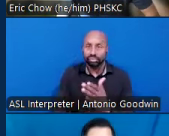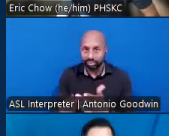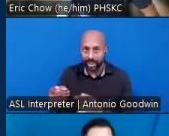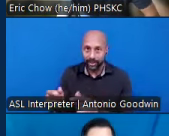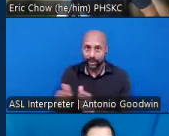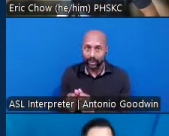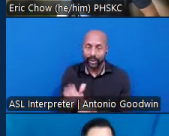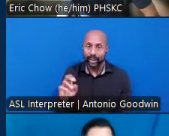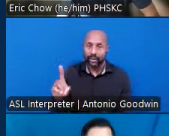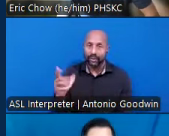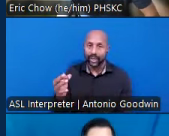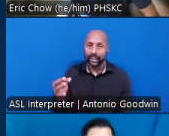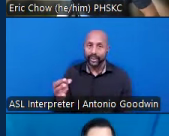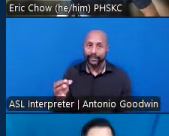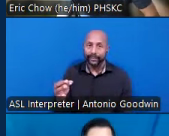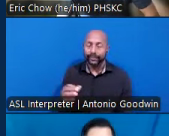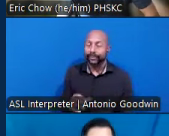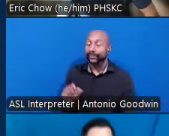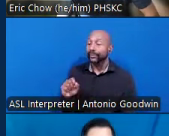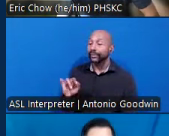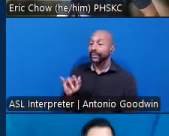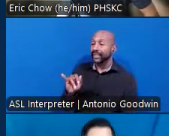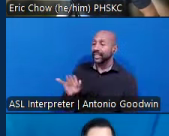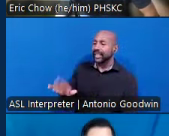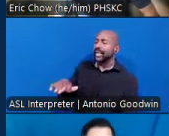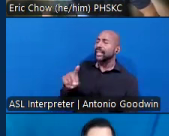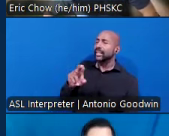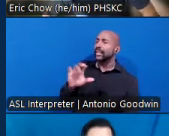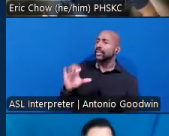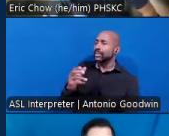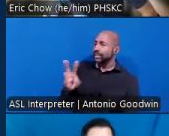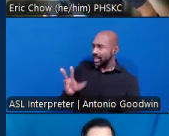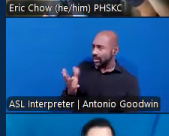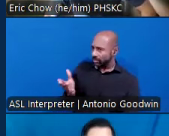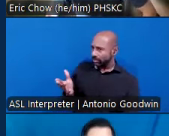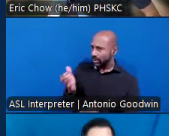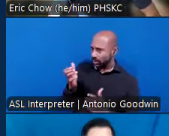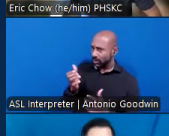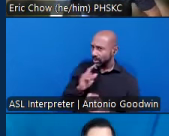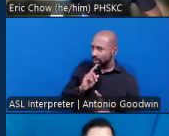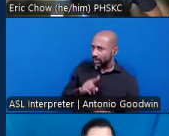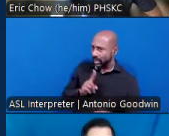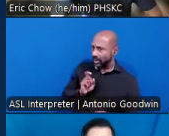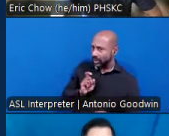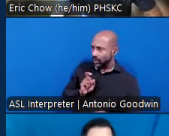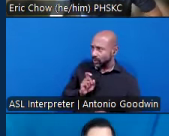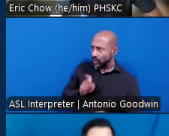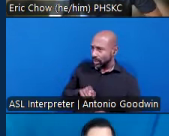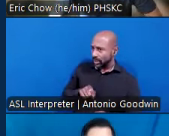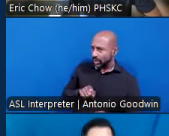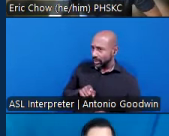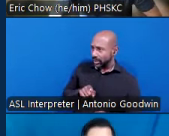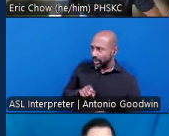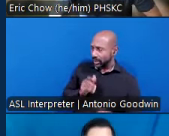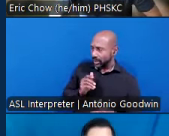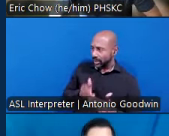Hey, Dr. Chow, real quick, are you taking questions at the end, or do you want me to Yeah, raise my hand? I can take questions at the end, Sealy.